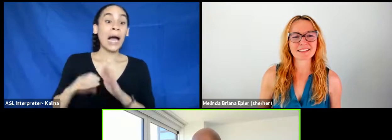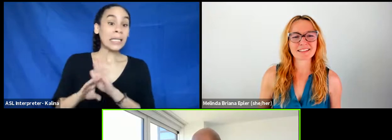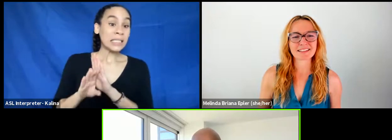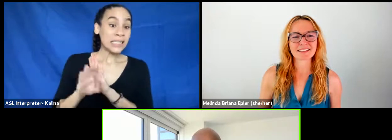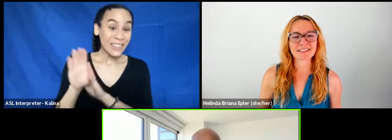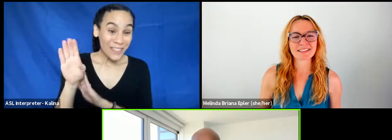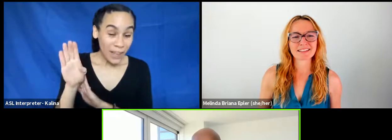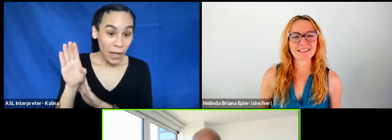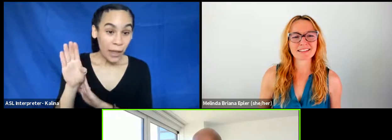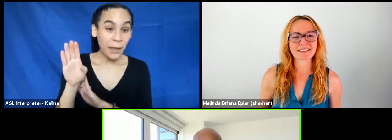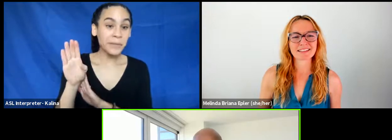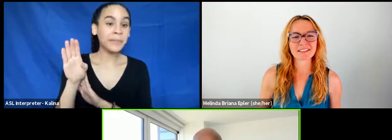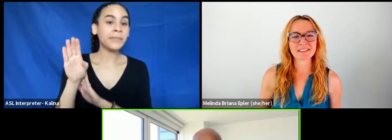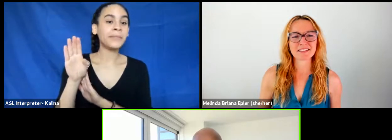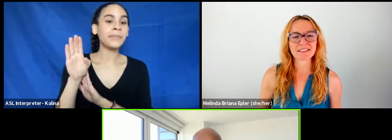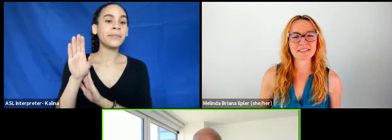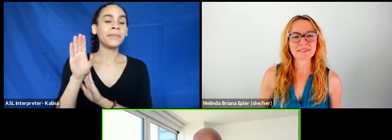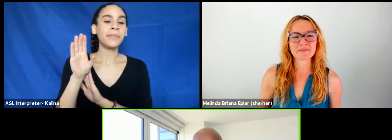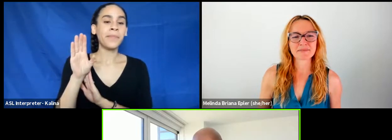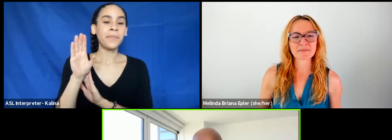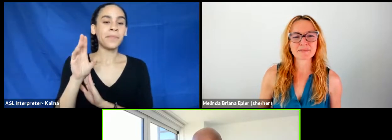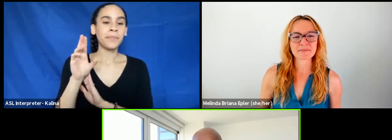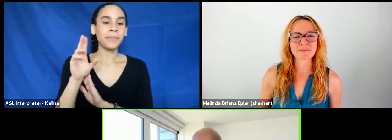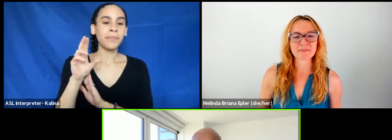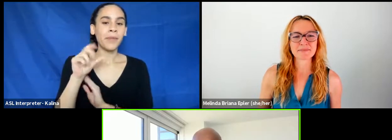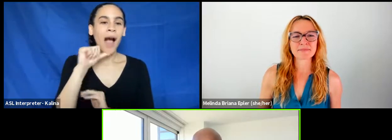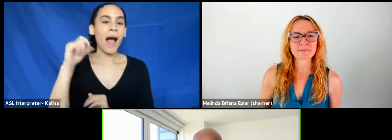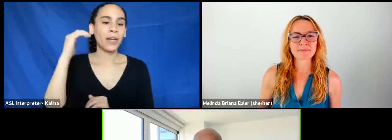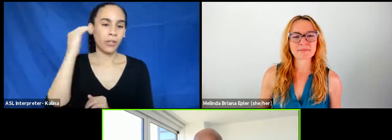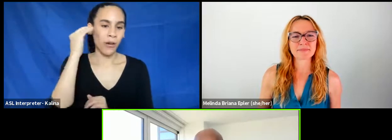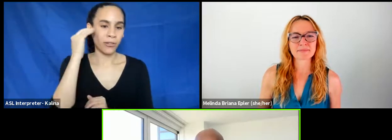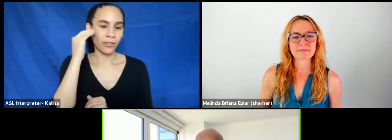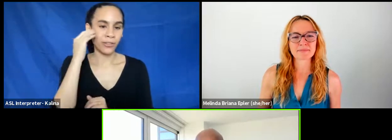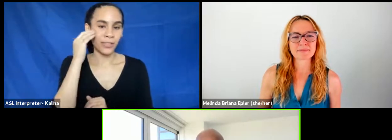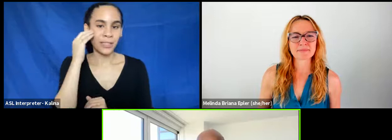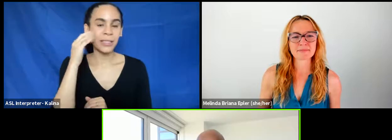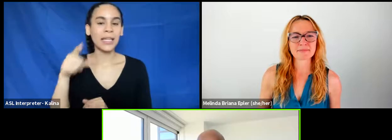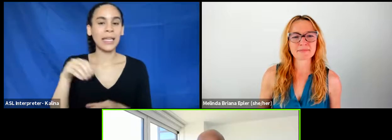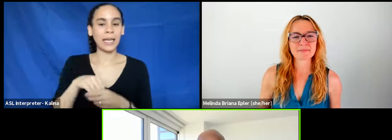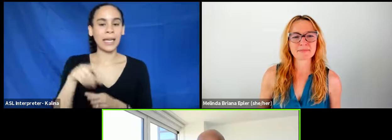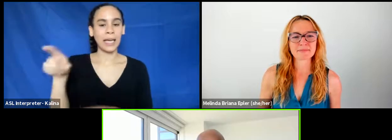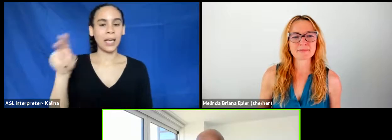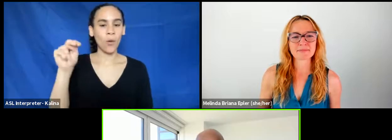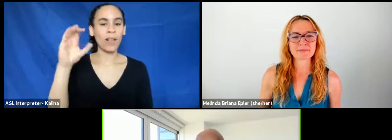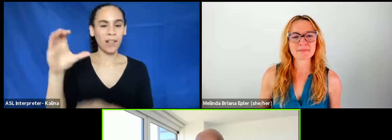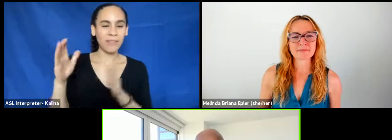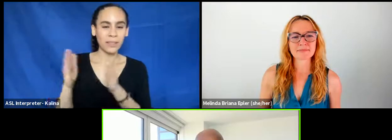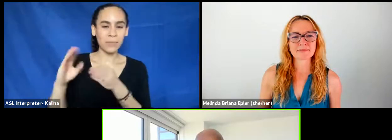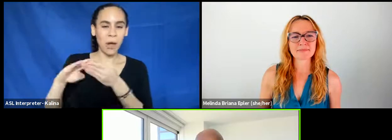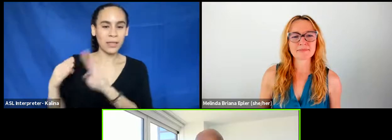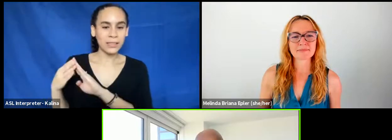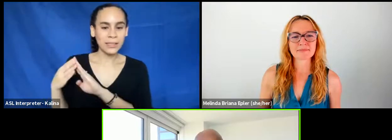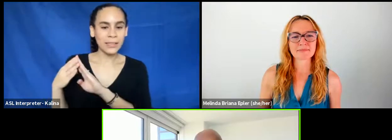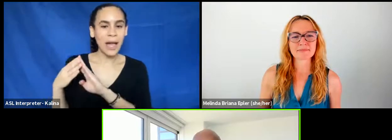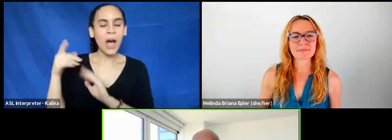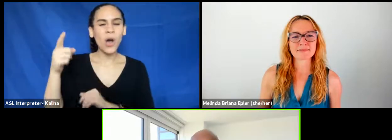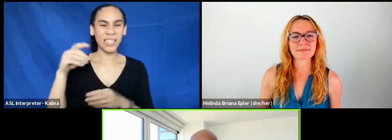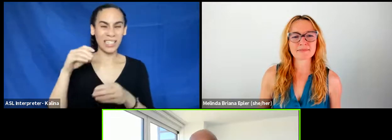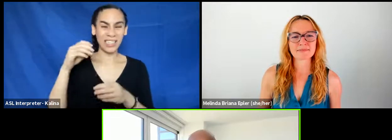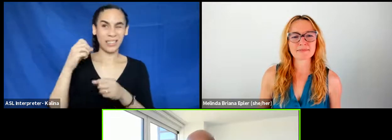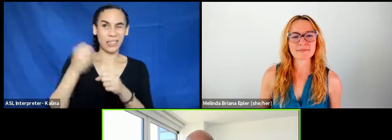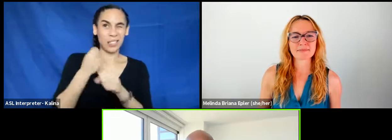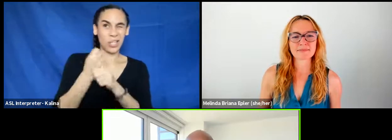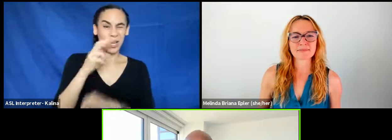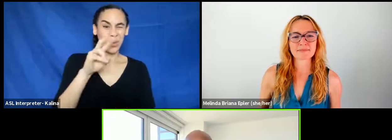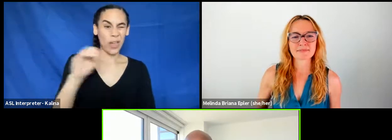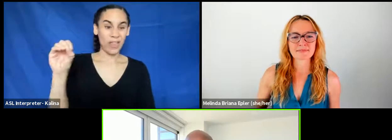unconsciously as I grew up in the South, North Carolina, small town called Chi-Chi, which in year 2000 had a population around